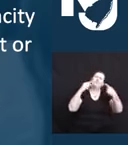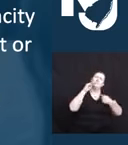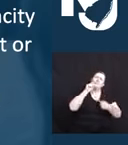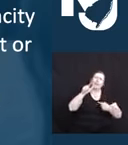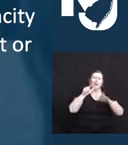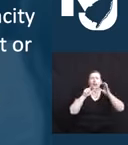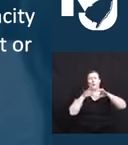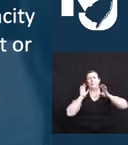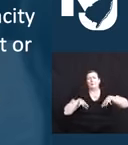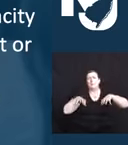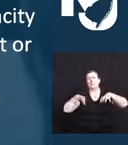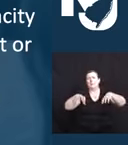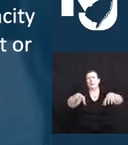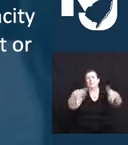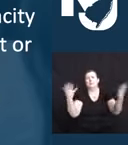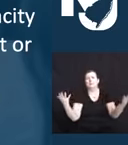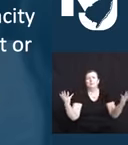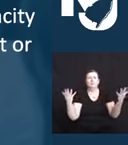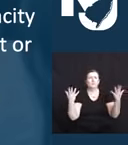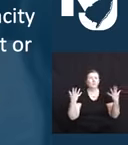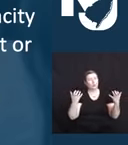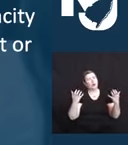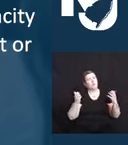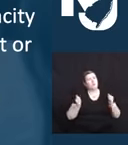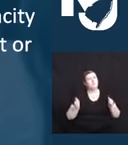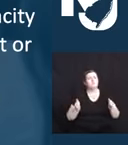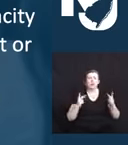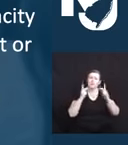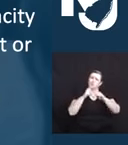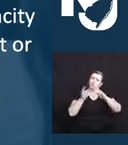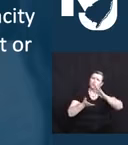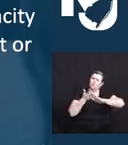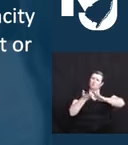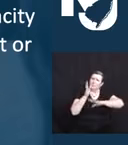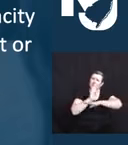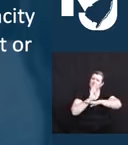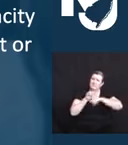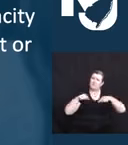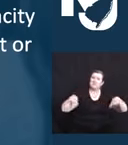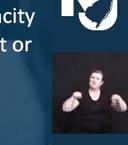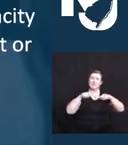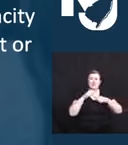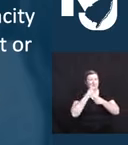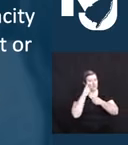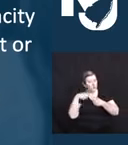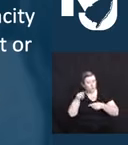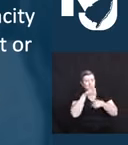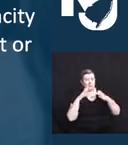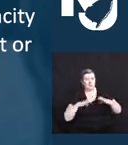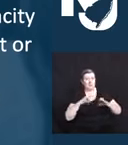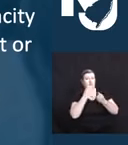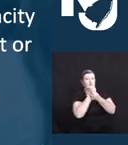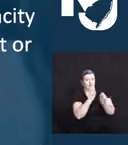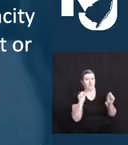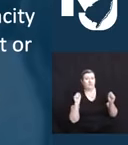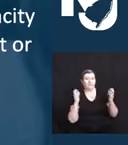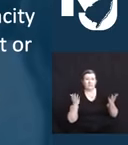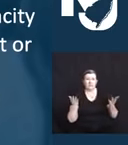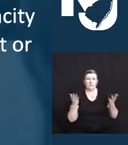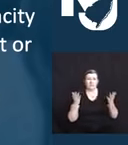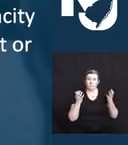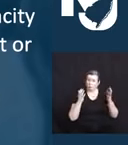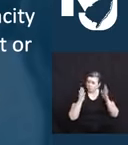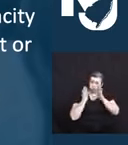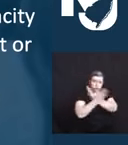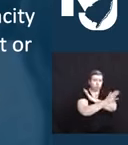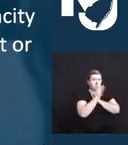these businesses to get back up and running responsibly and safely. And we ask everyone who wishes to head out to the mall to